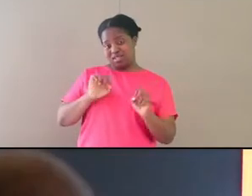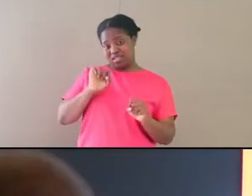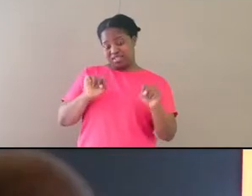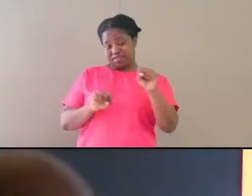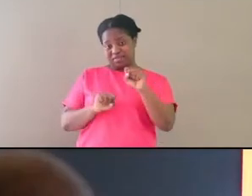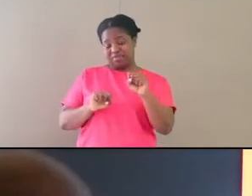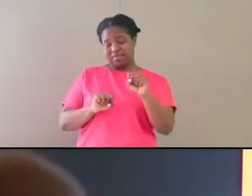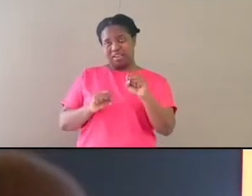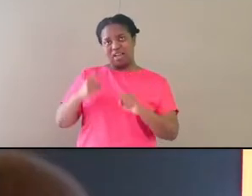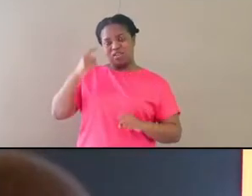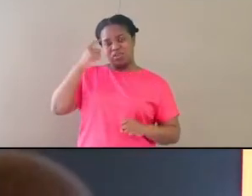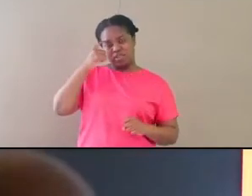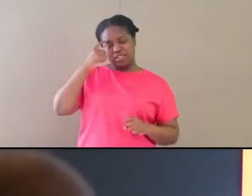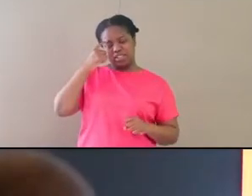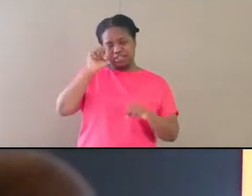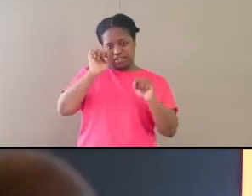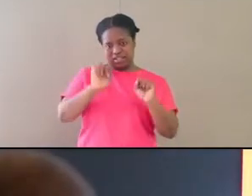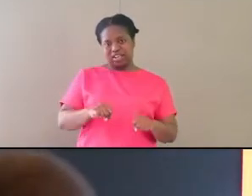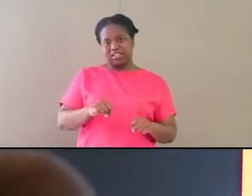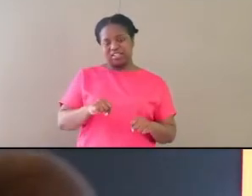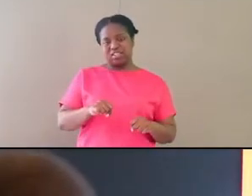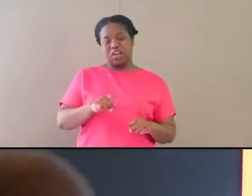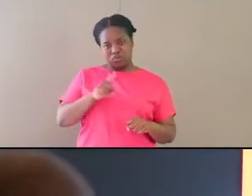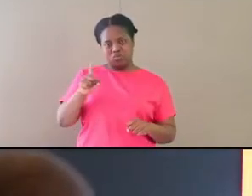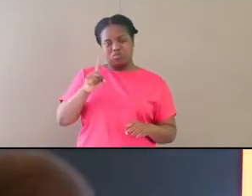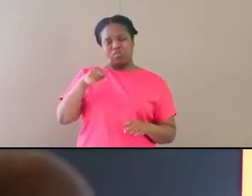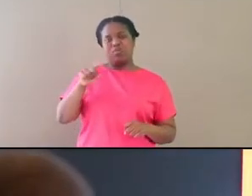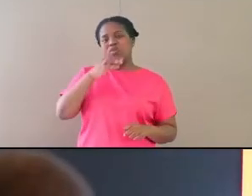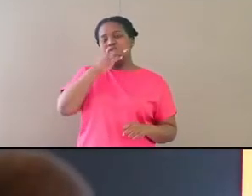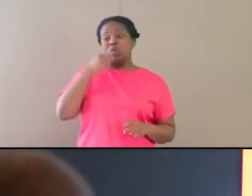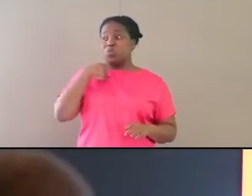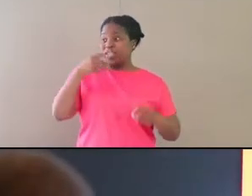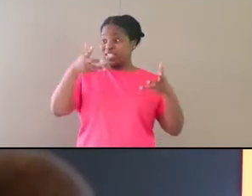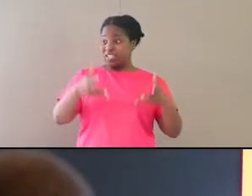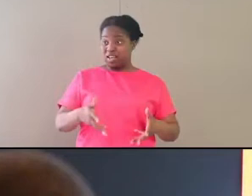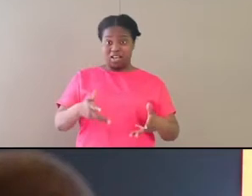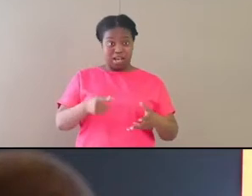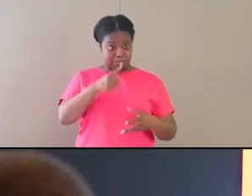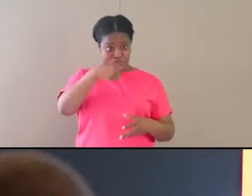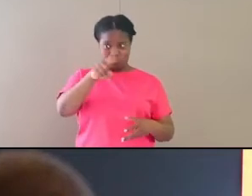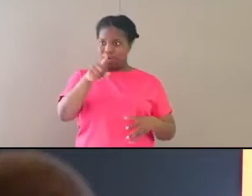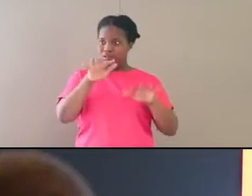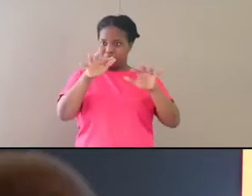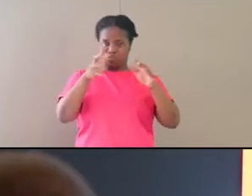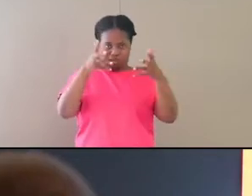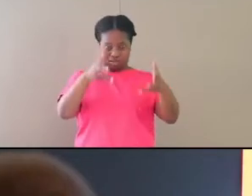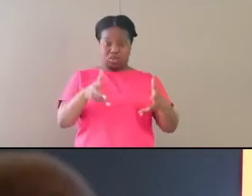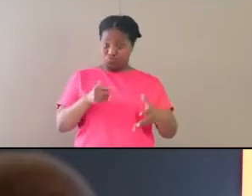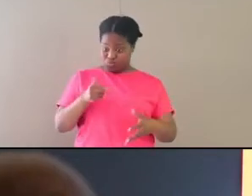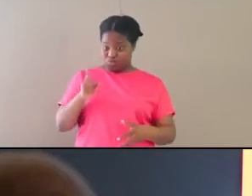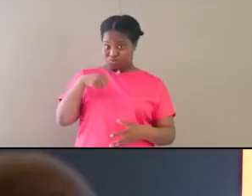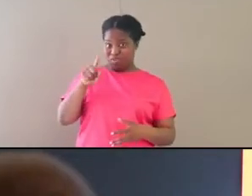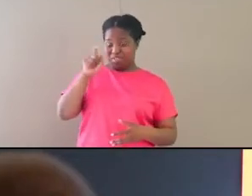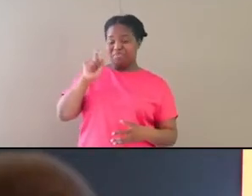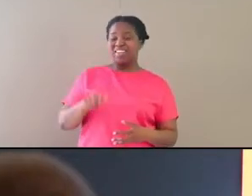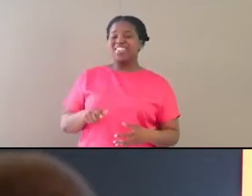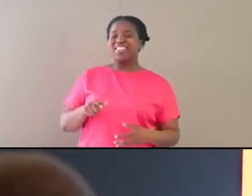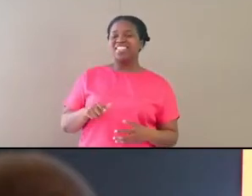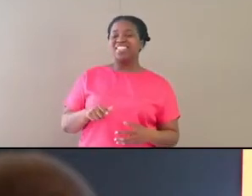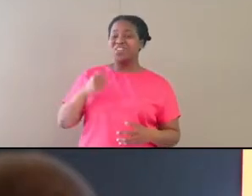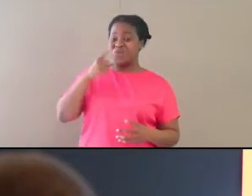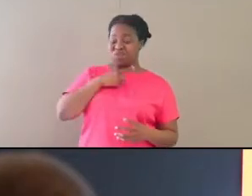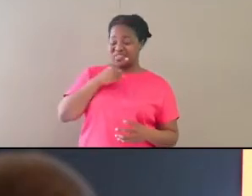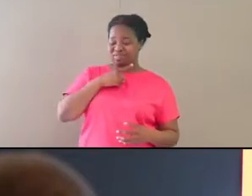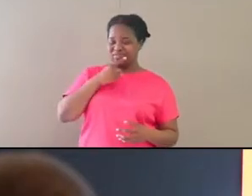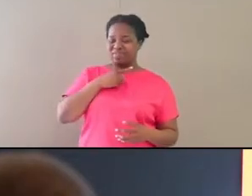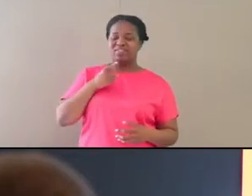with, I thought, indeed, you are right in saying we are sitting here with the right people, and you are definitely the right person because you said this,